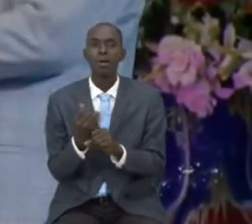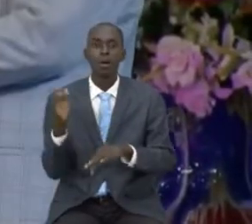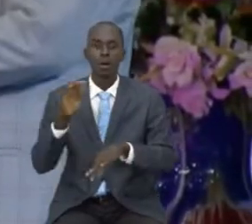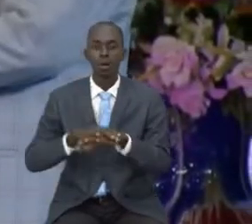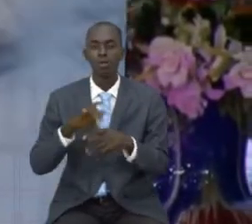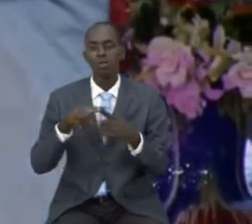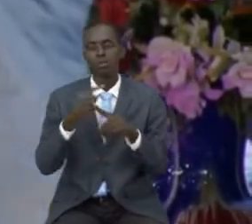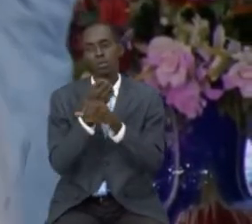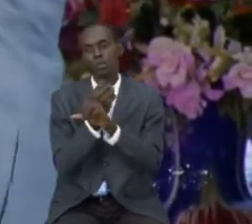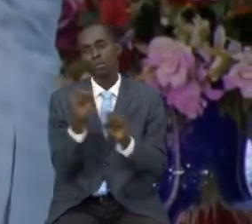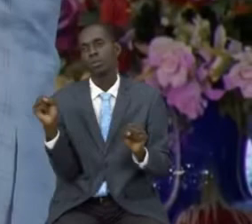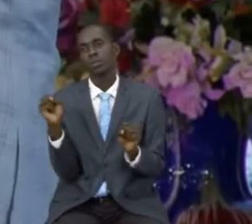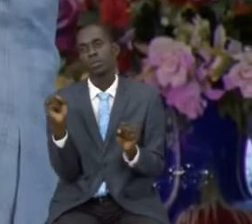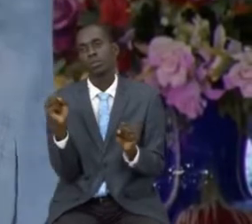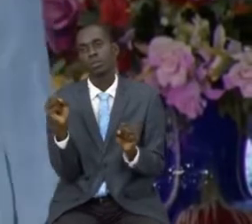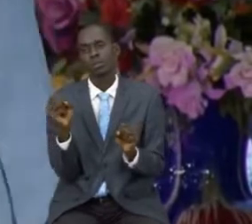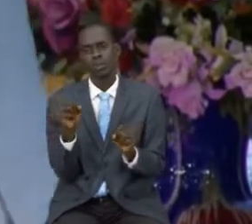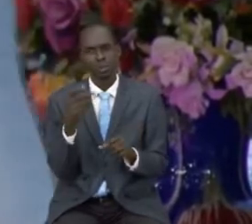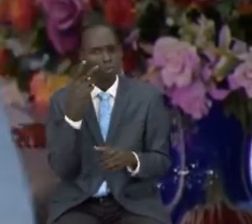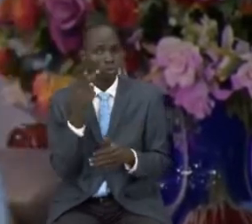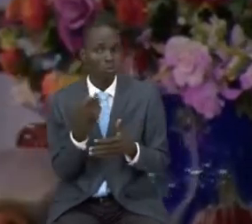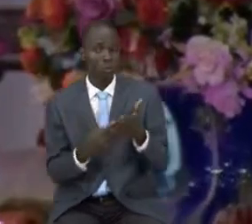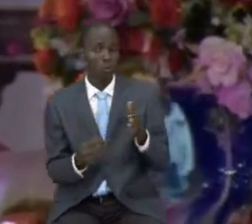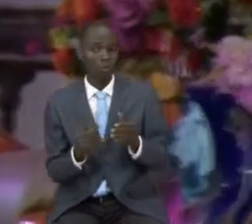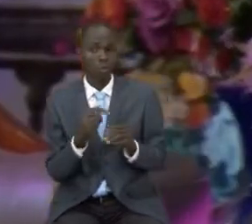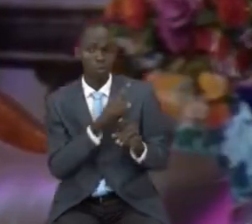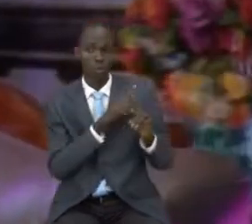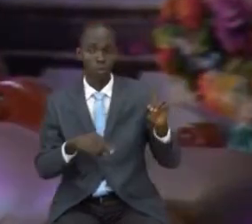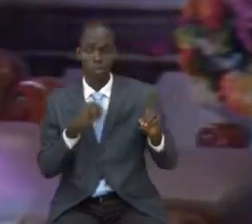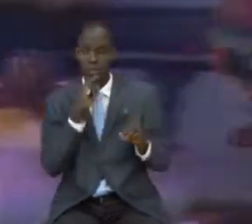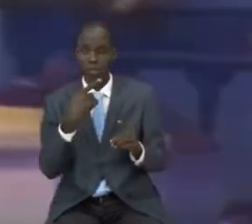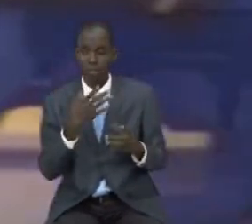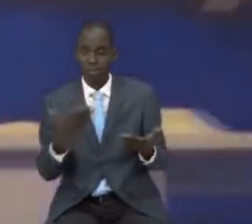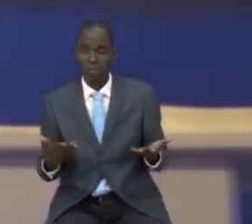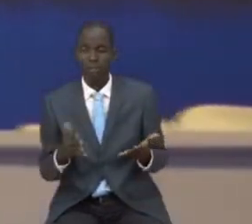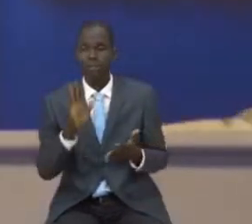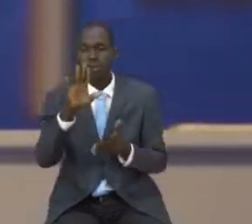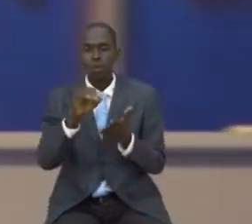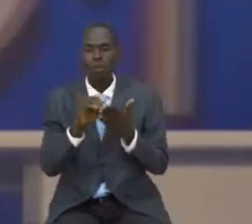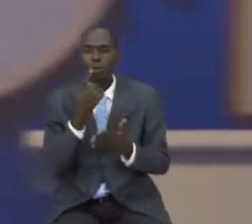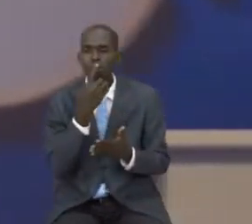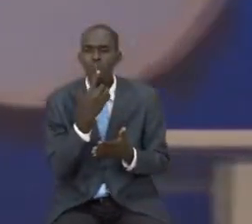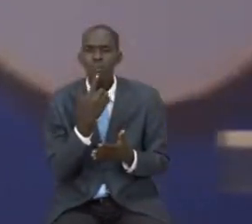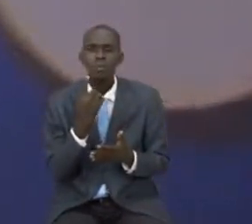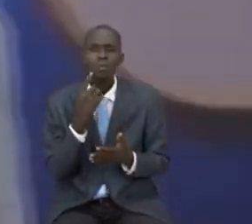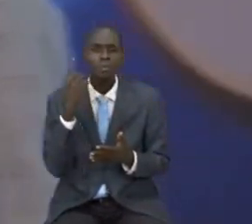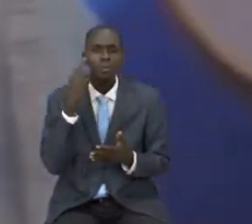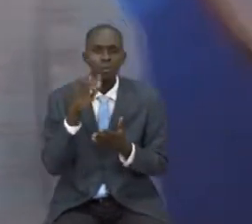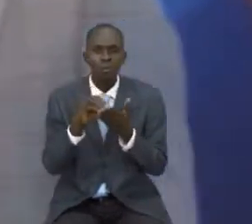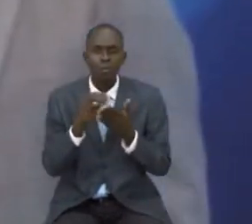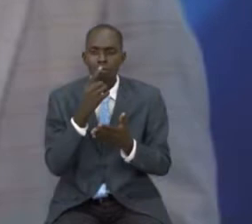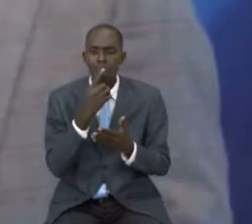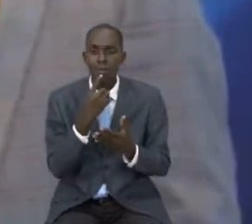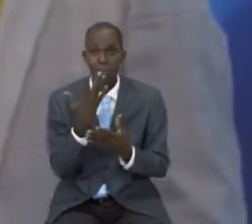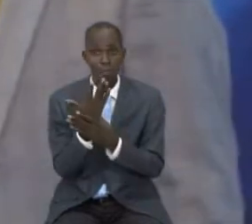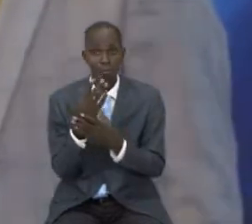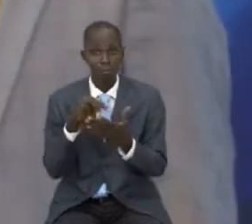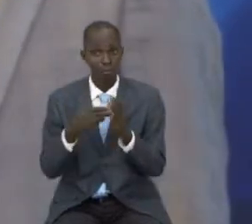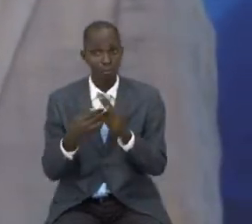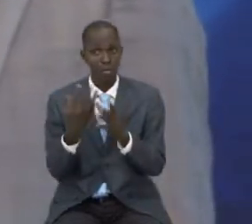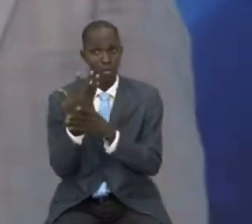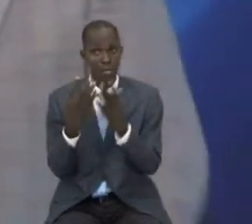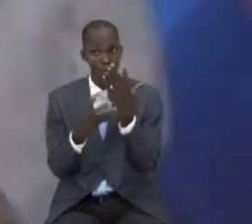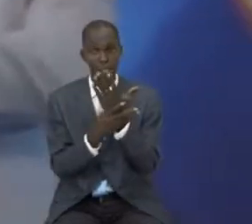unto salvation. You see what the Lord is saying? Your own mouth If you confess Jesus